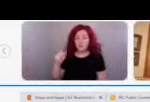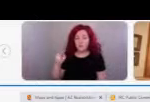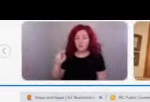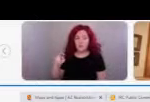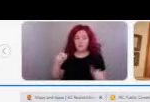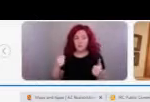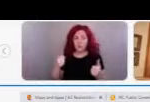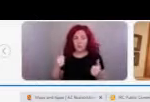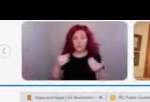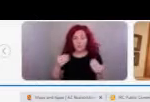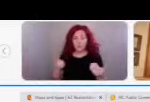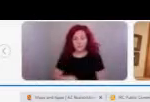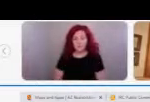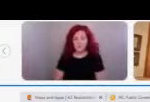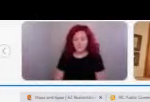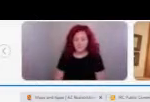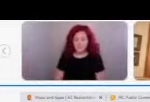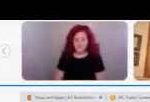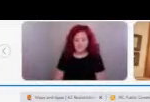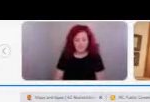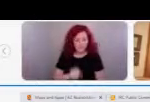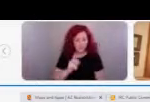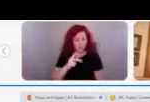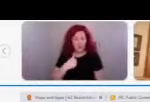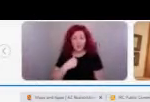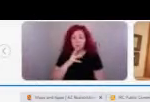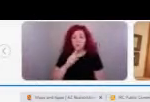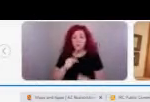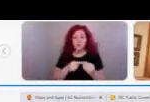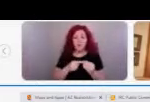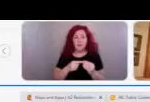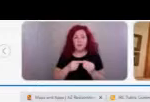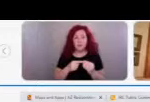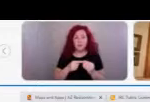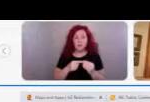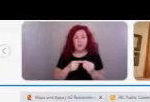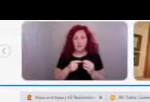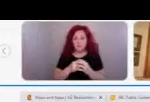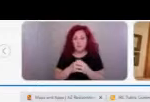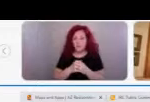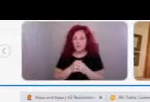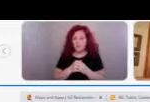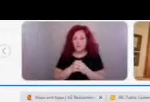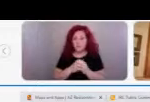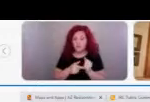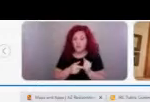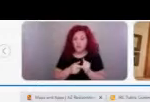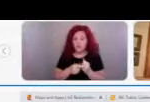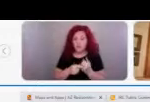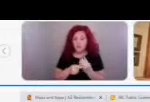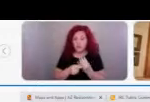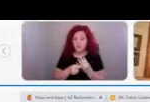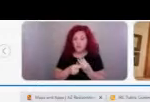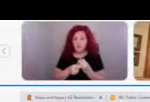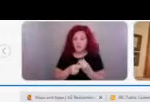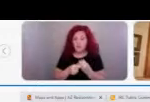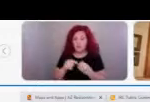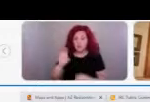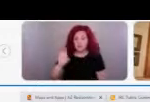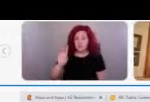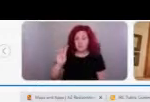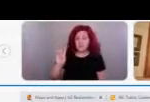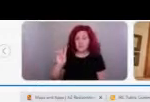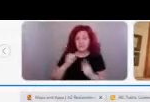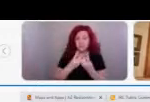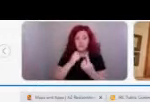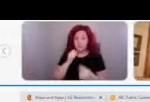please okay so i'm talking about can i have the i'm talking about the cd district not